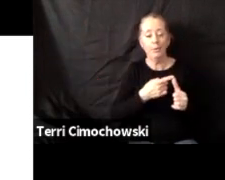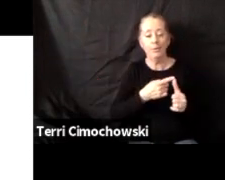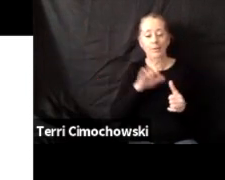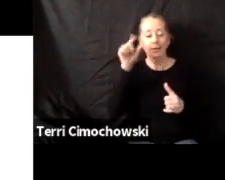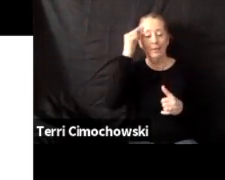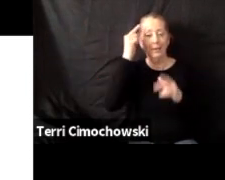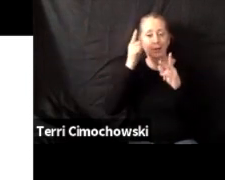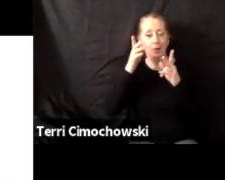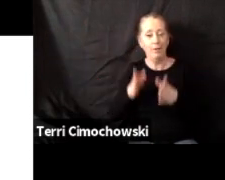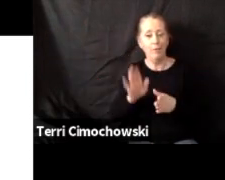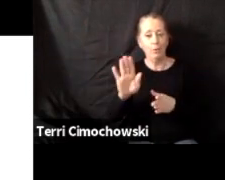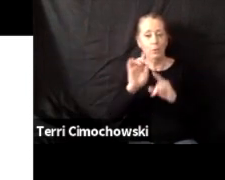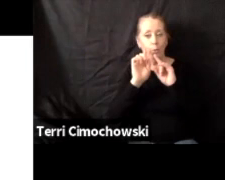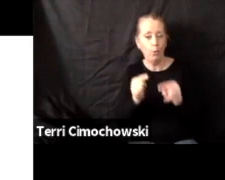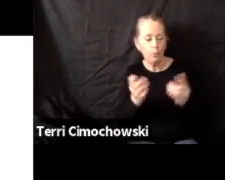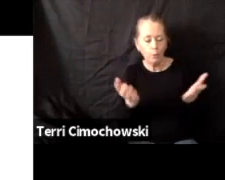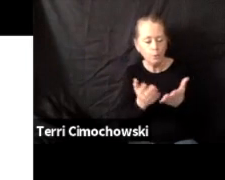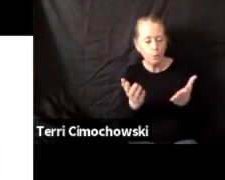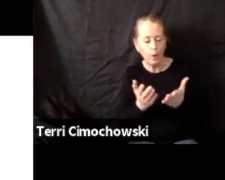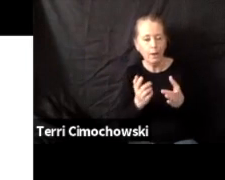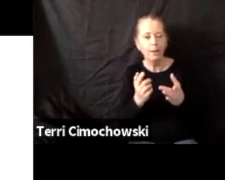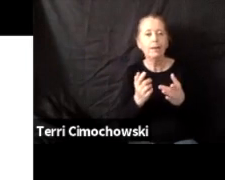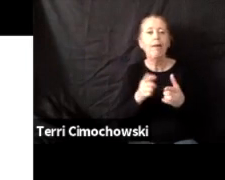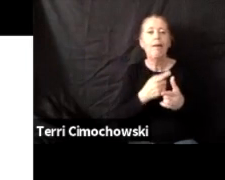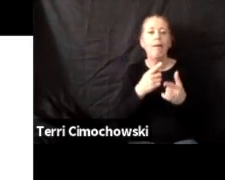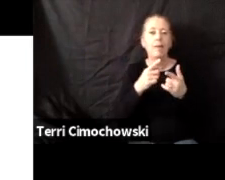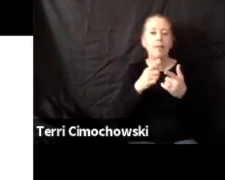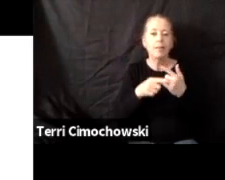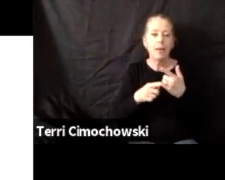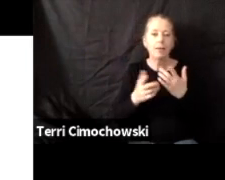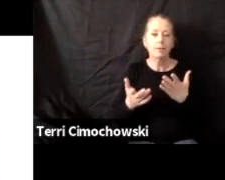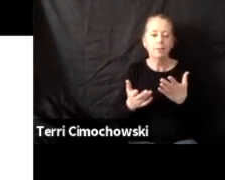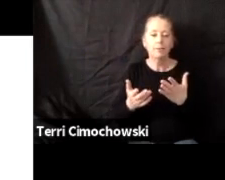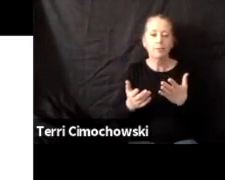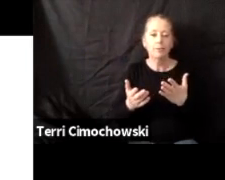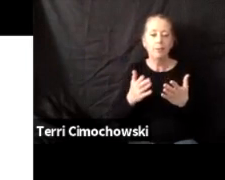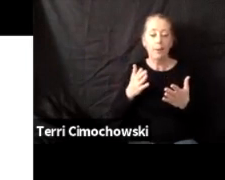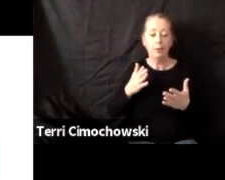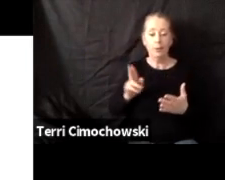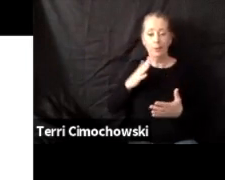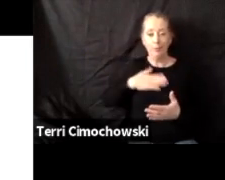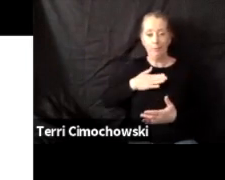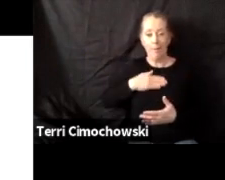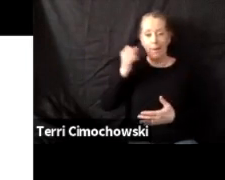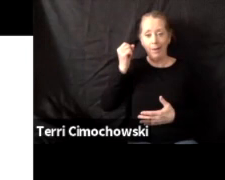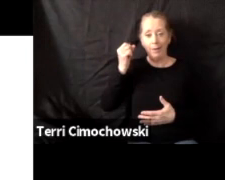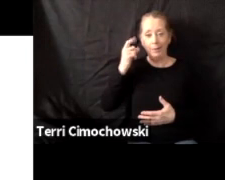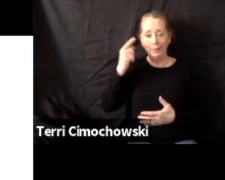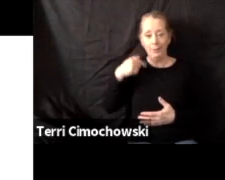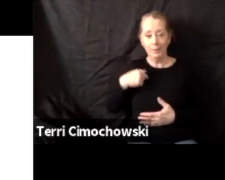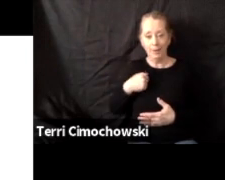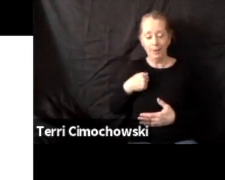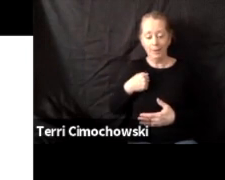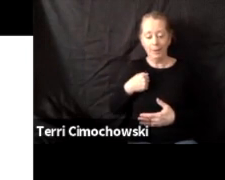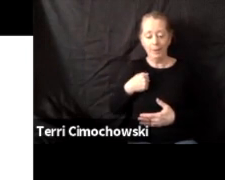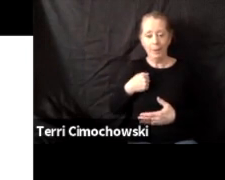executive order is. But this, based on my understanding, as it's stated